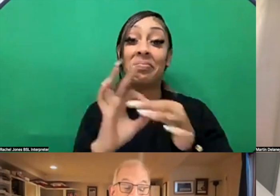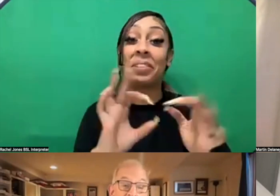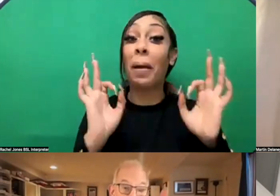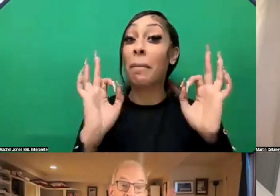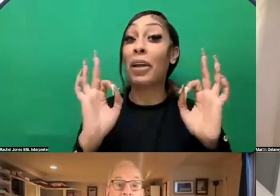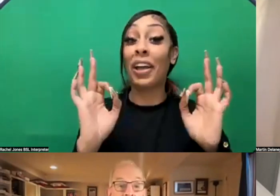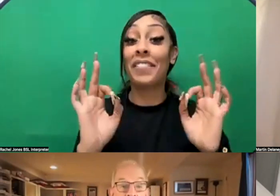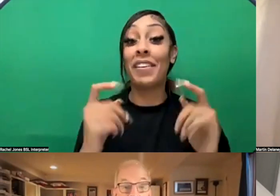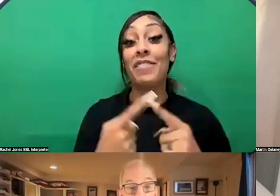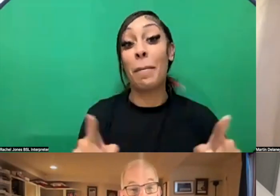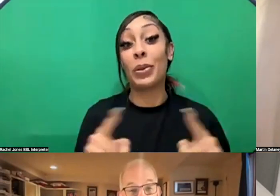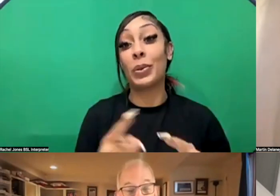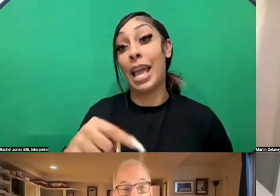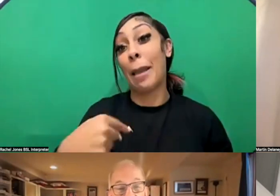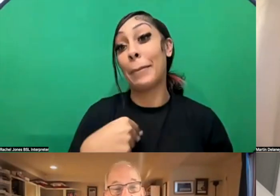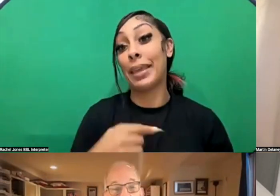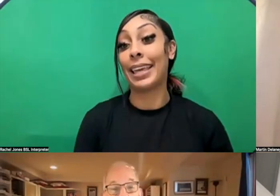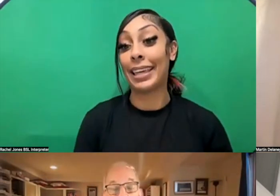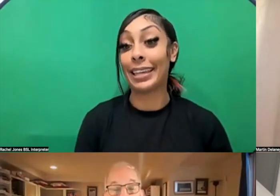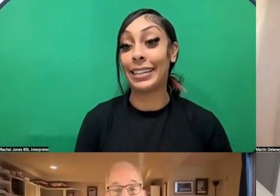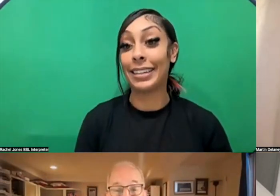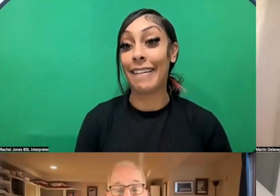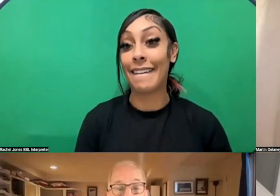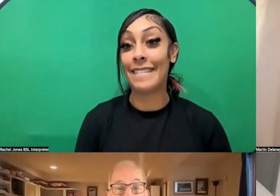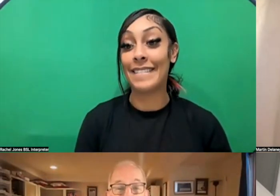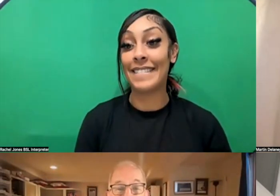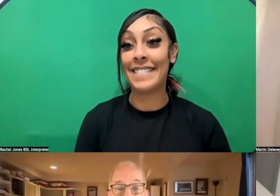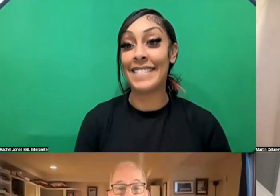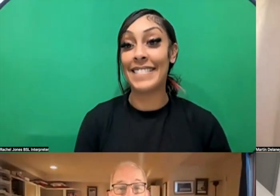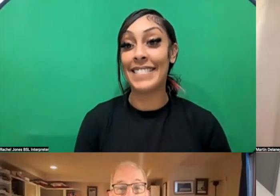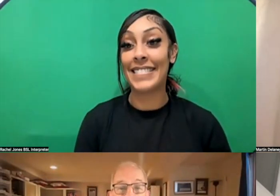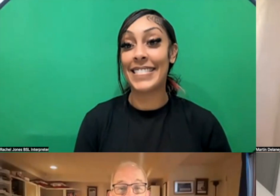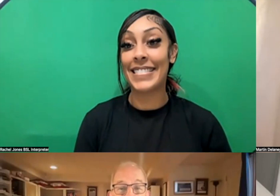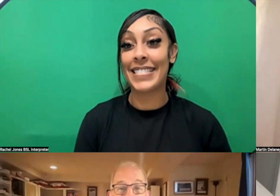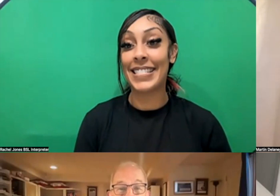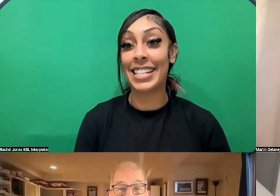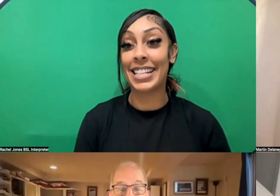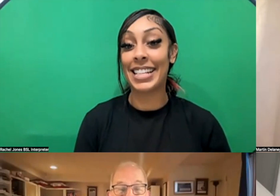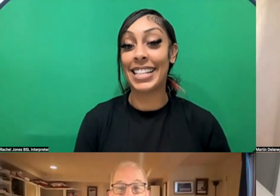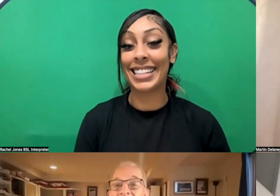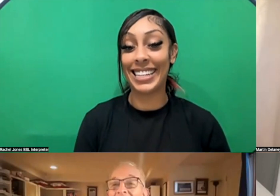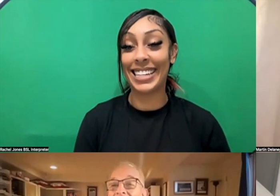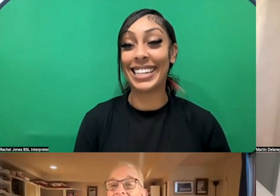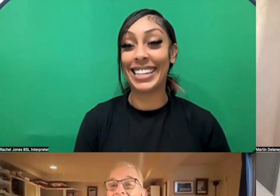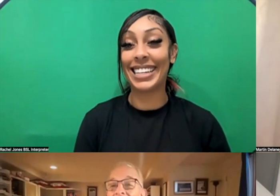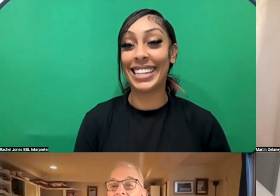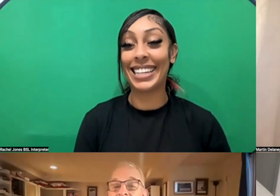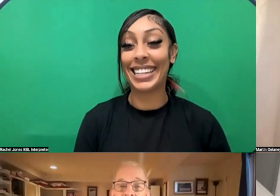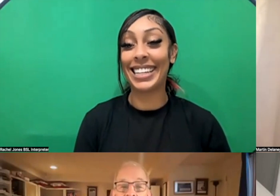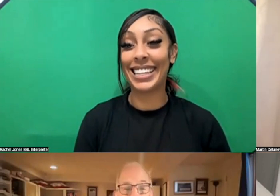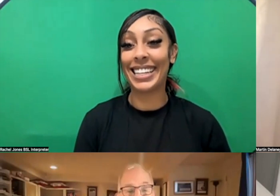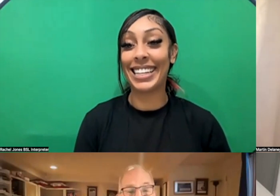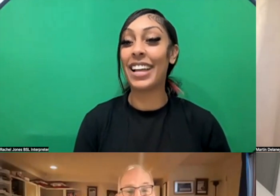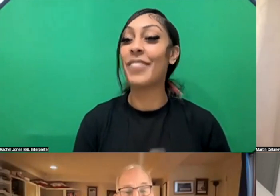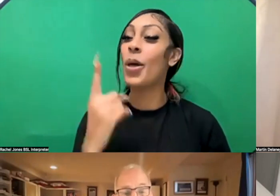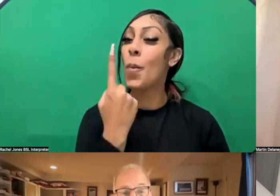for me. And Martin has a comment. Yeah, I'm really sorry to, we're kind of looking at the time here as well. One